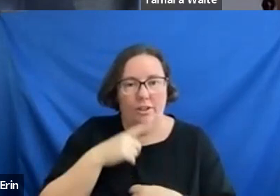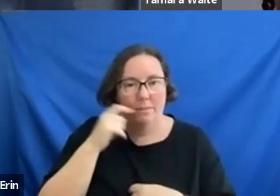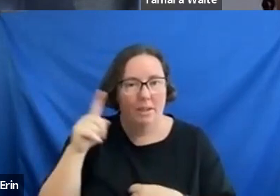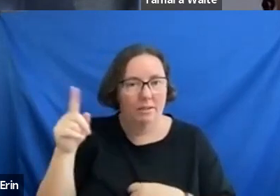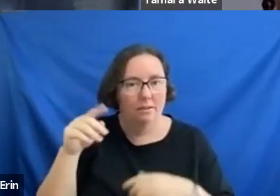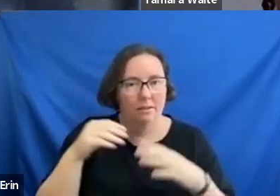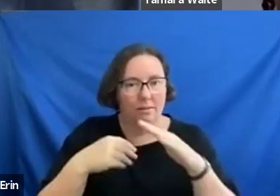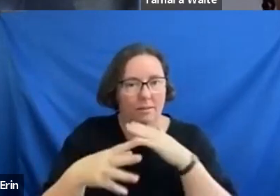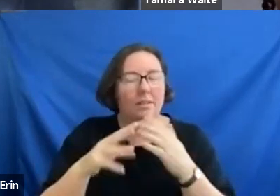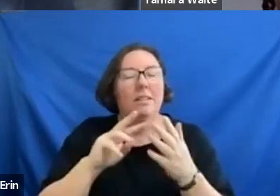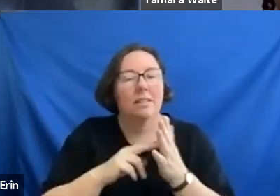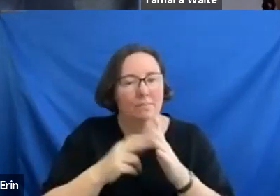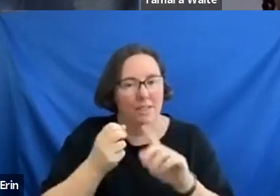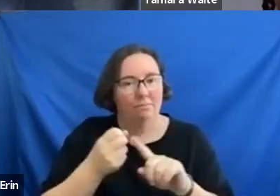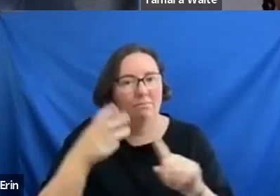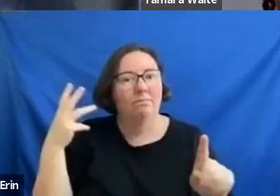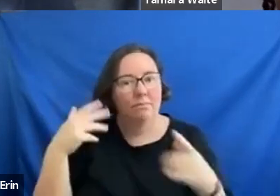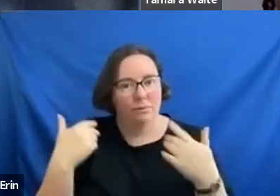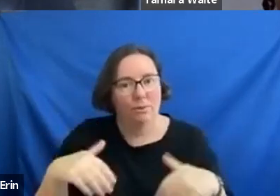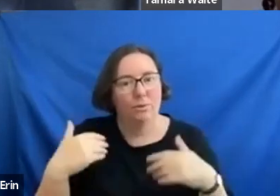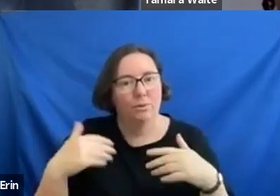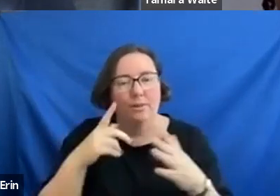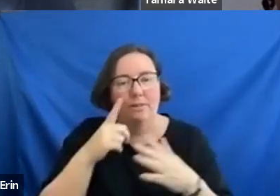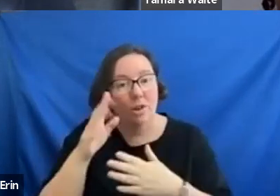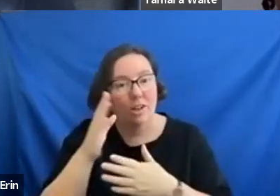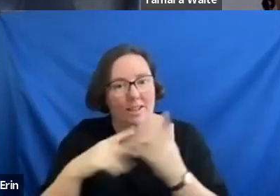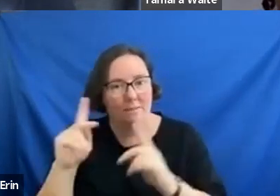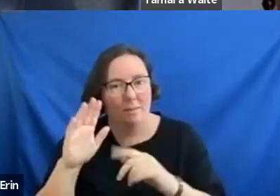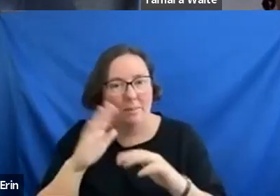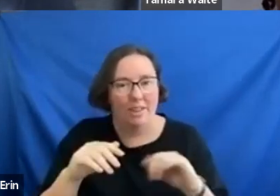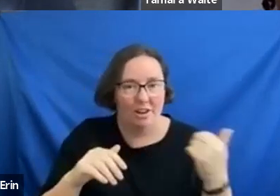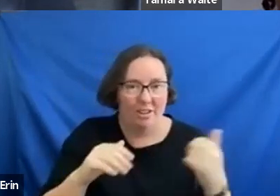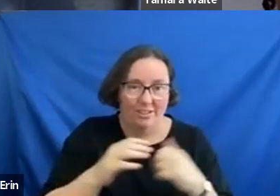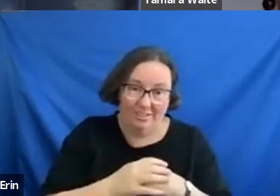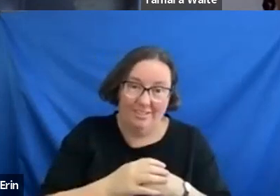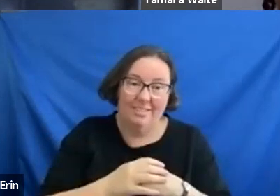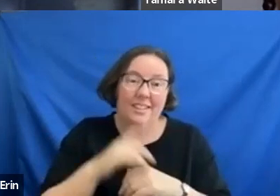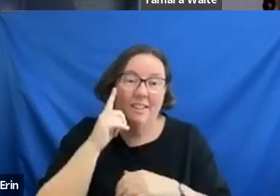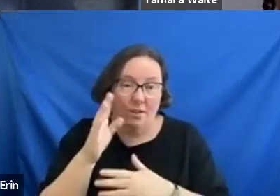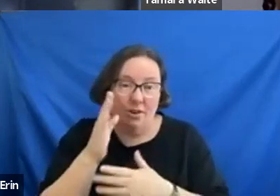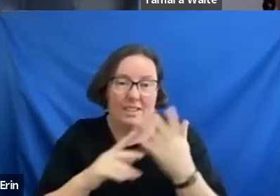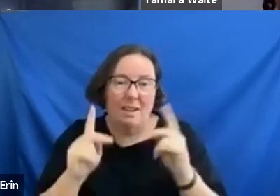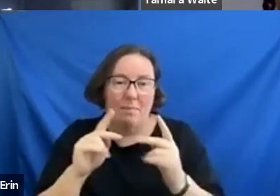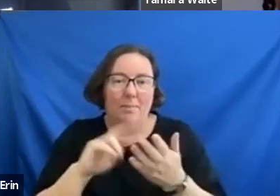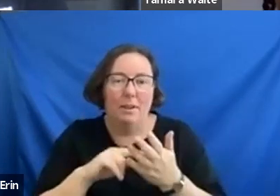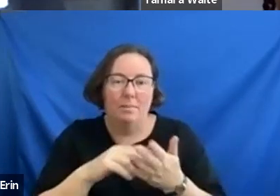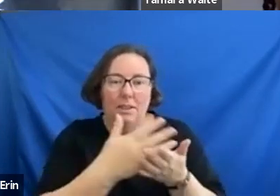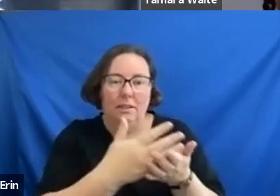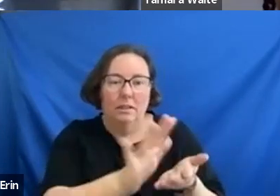And it means more for some folks, you know, it's an exclusionary